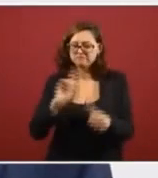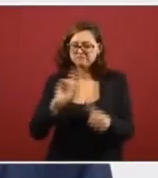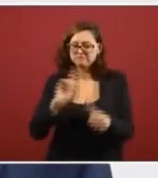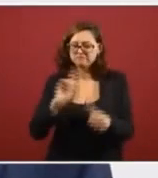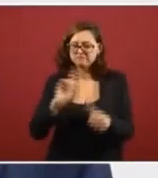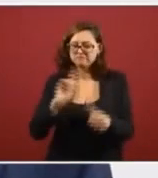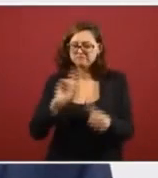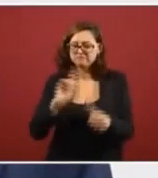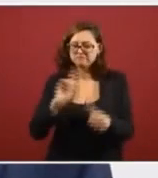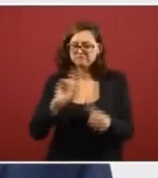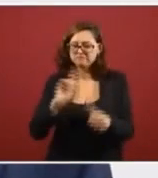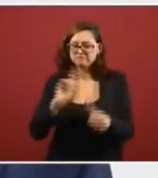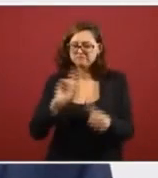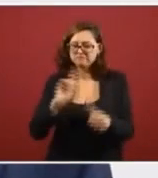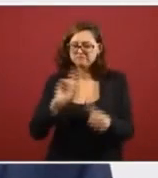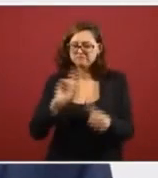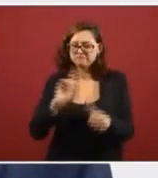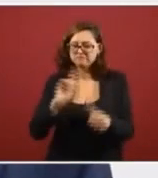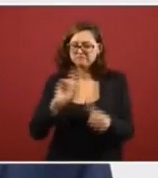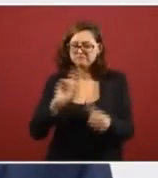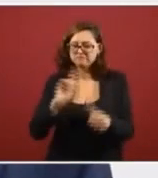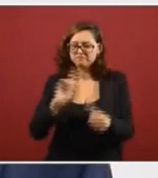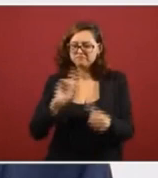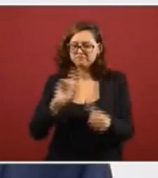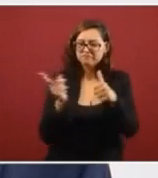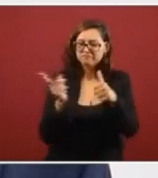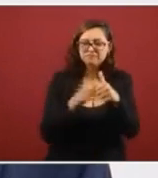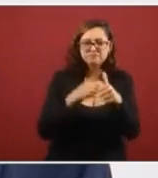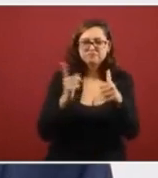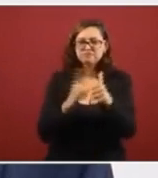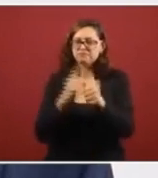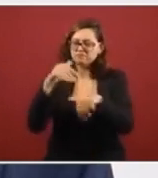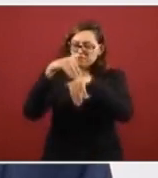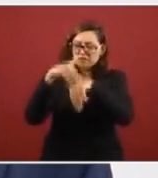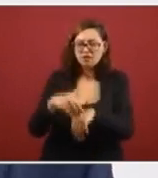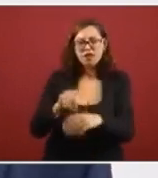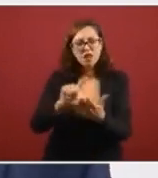but instead they have to adhere to the laws